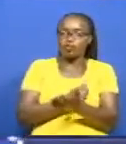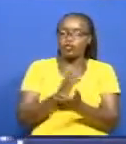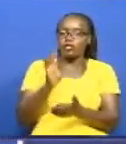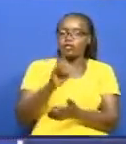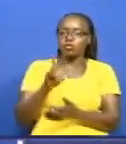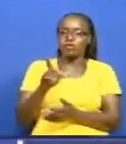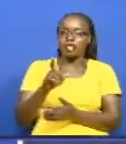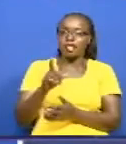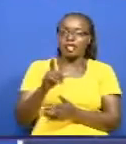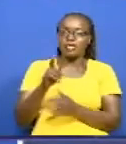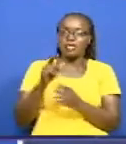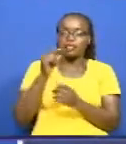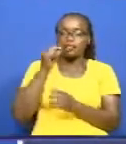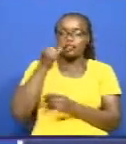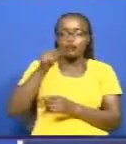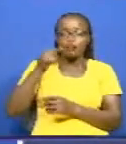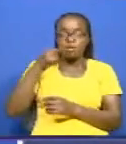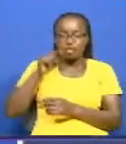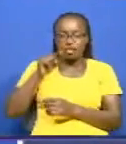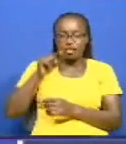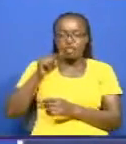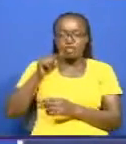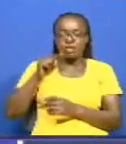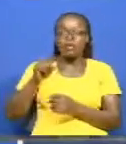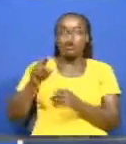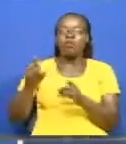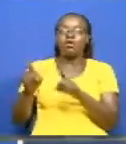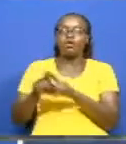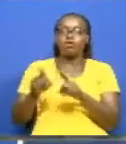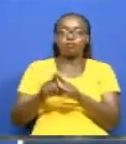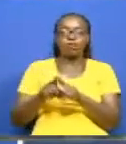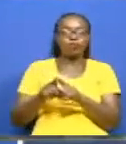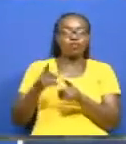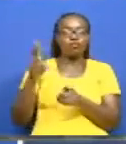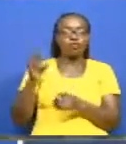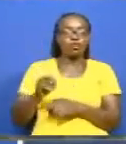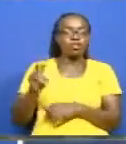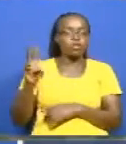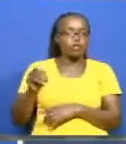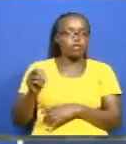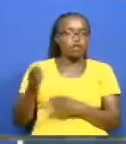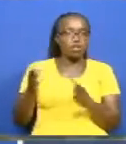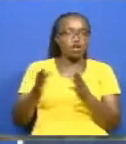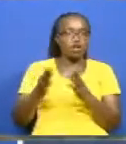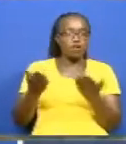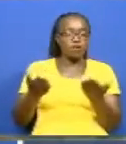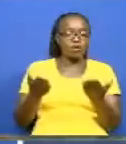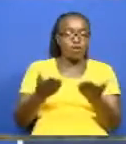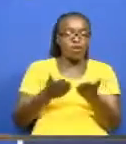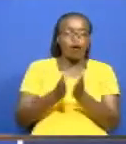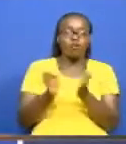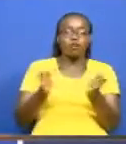Miraa, Pyrethrum and Industrial Crops Bill 2020. The bills will now be available for public